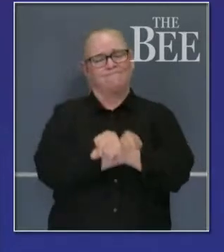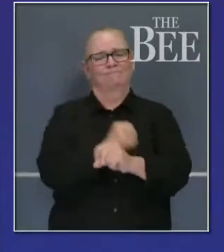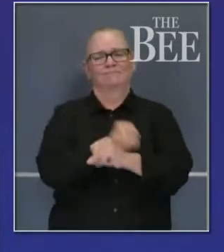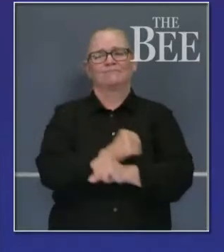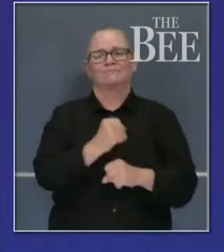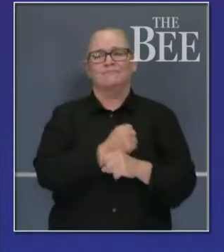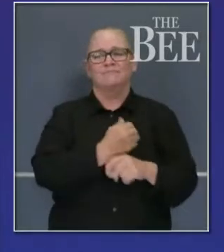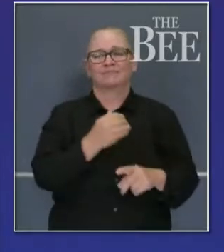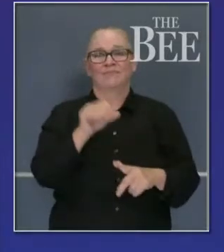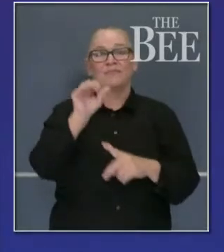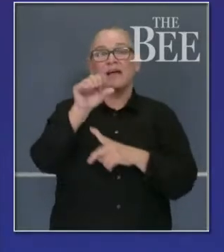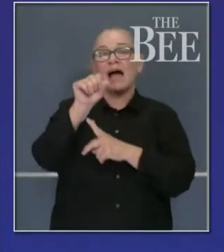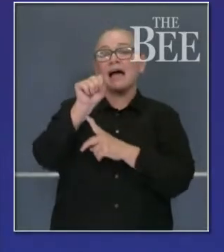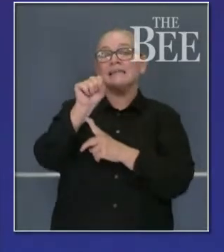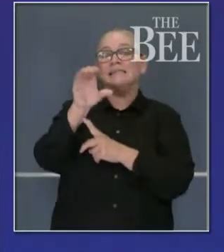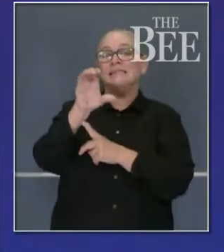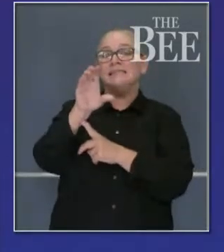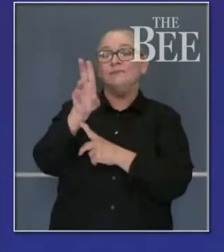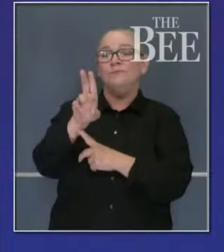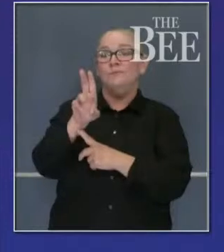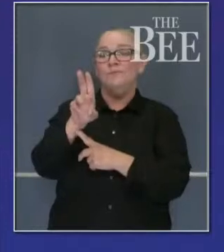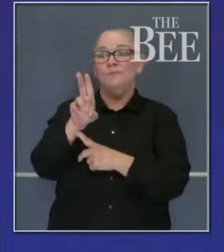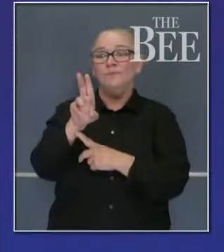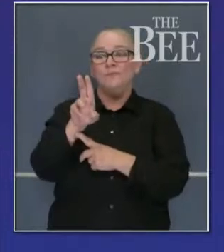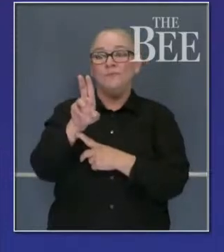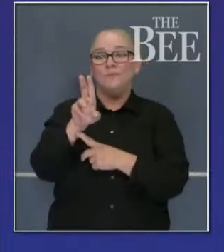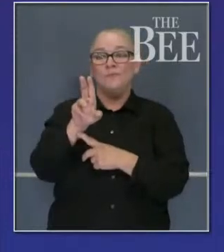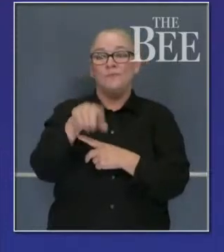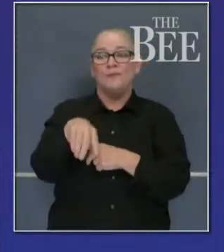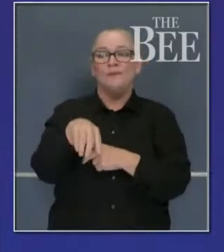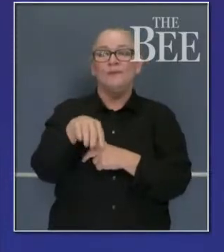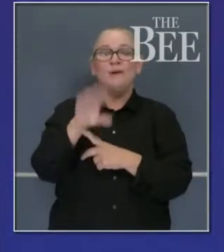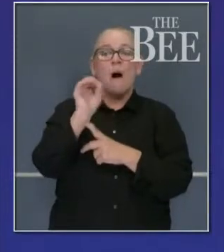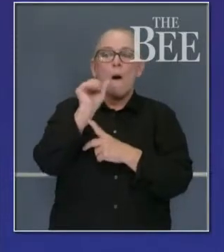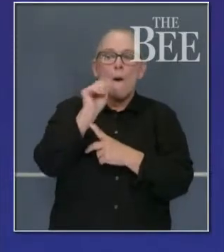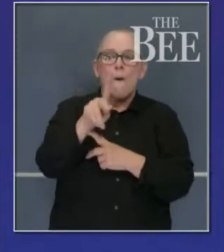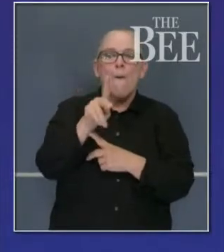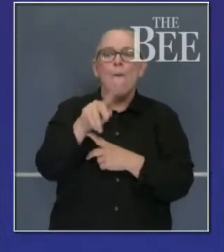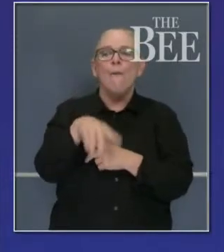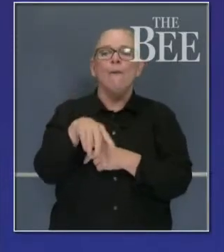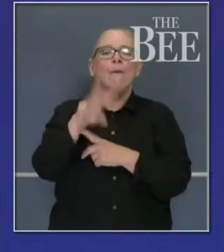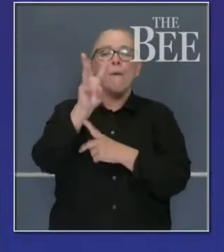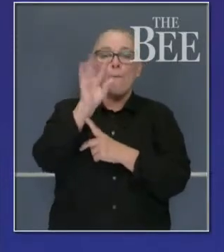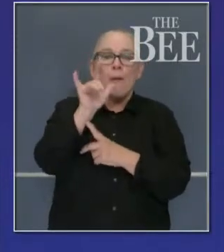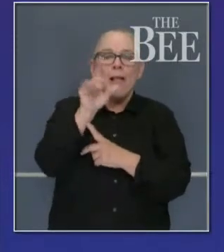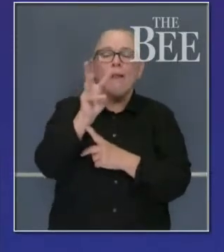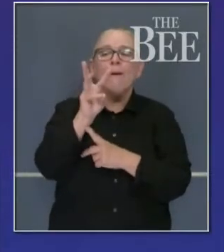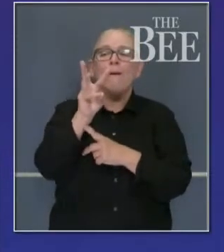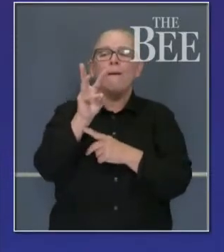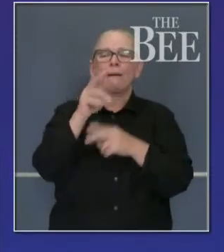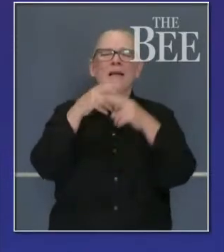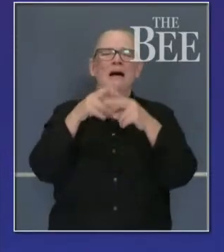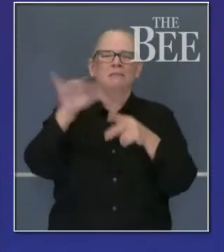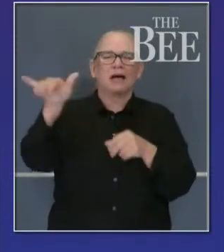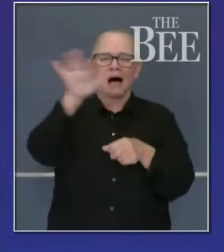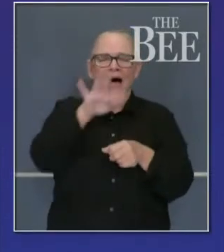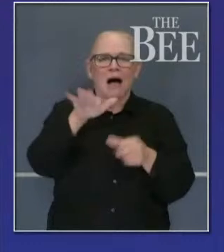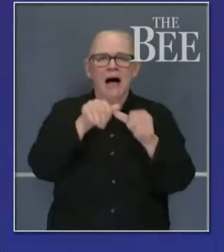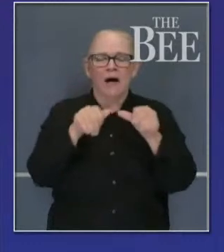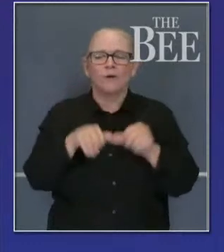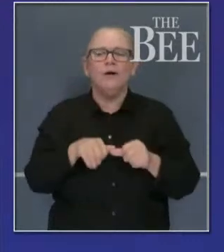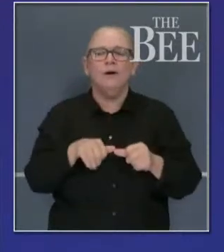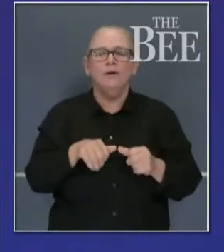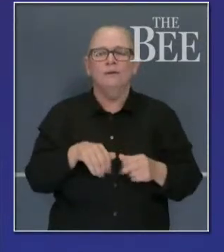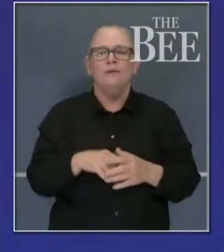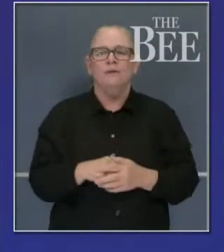SCU complex and a number of other, the Oak and Willow complexes, where we've seen substantial containment. We're now